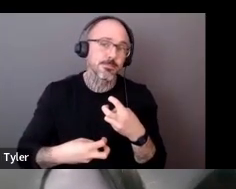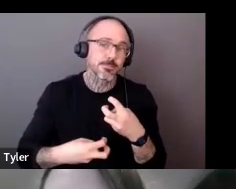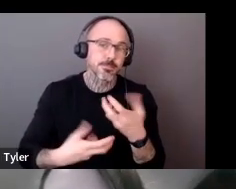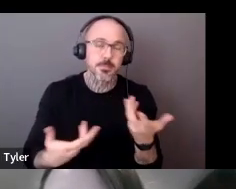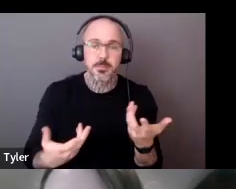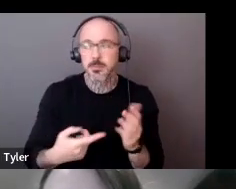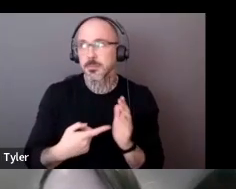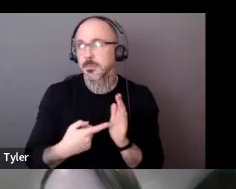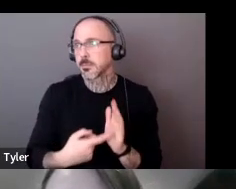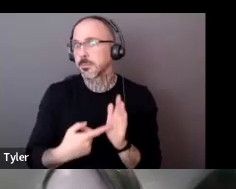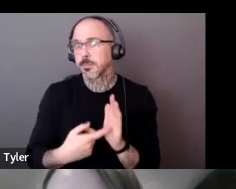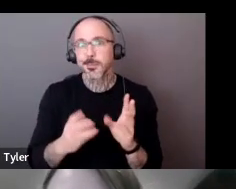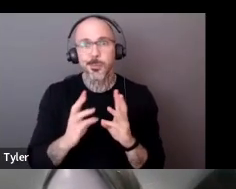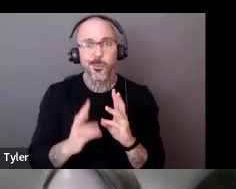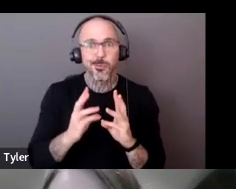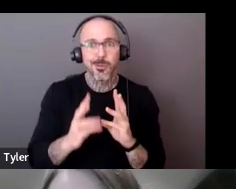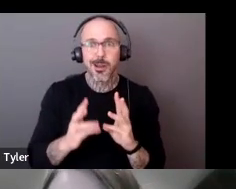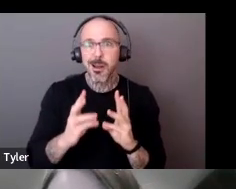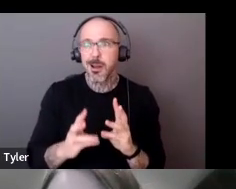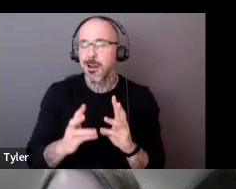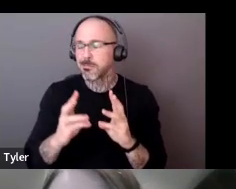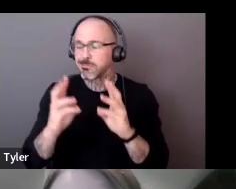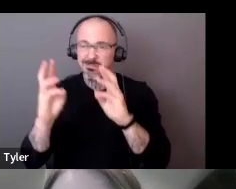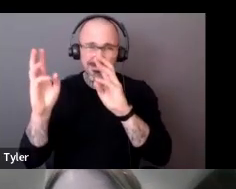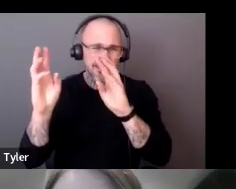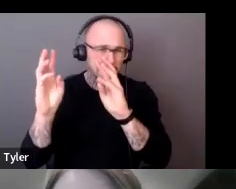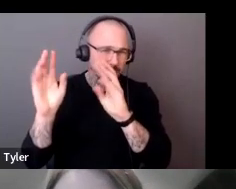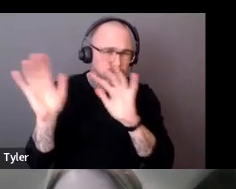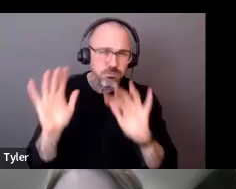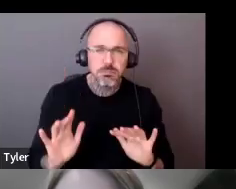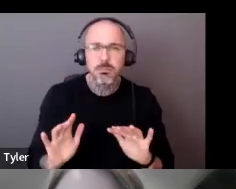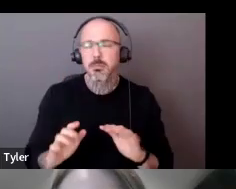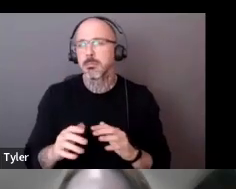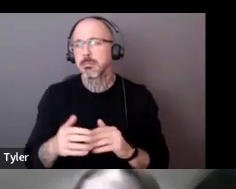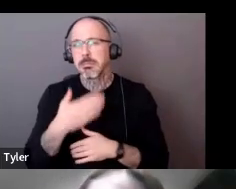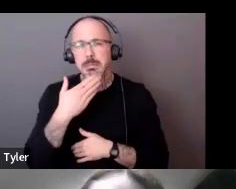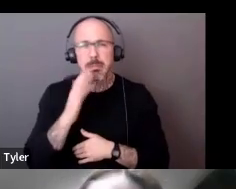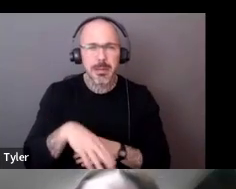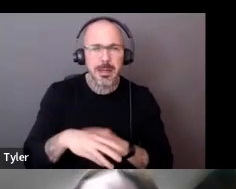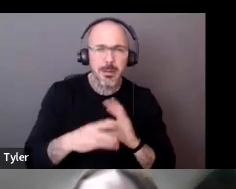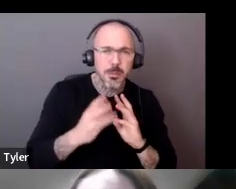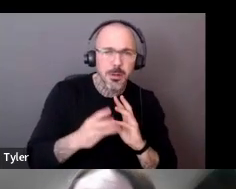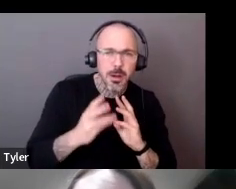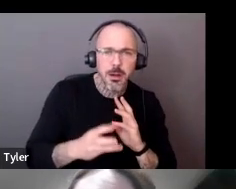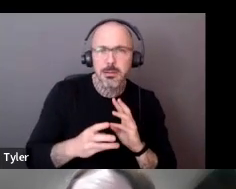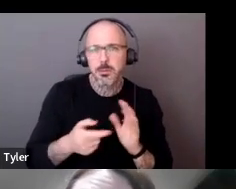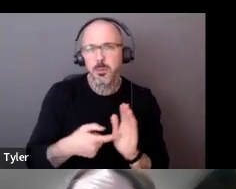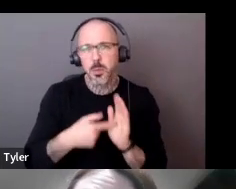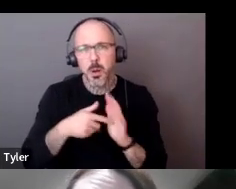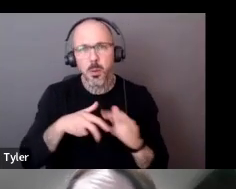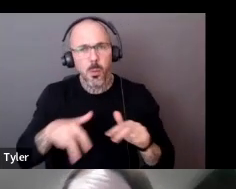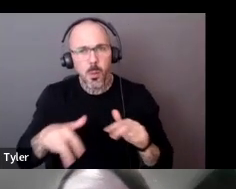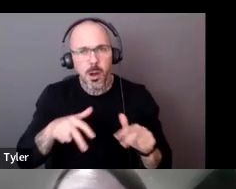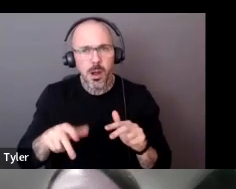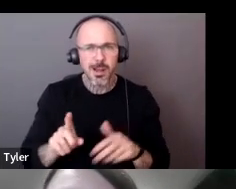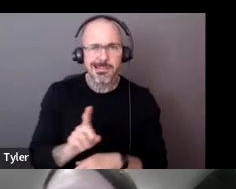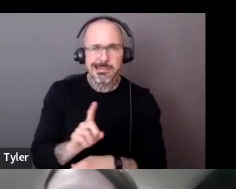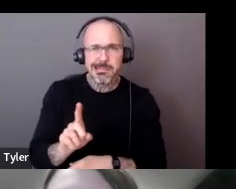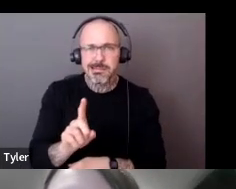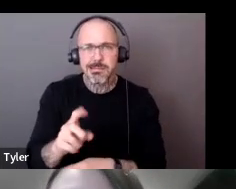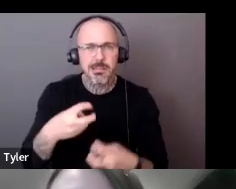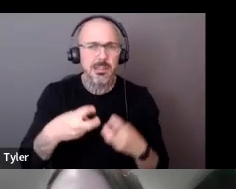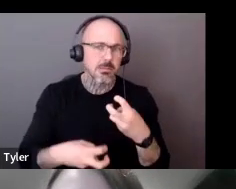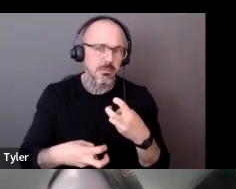in bad weather too, if someone's walking. Also, attitudes of